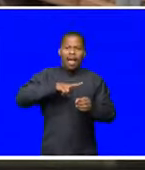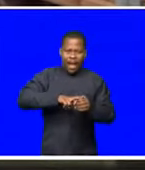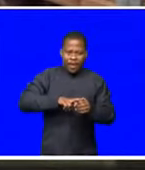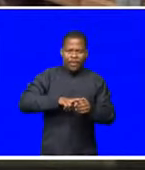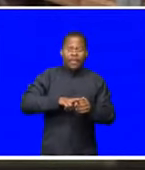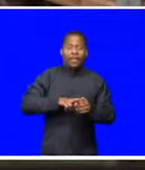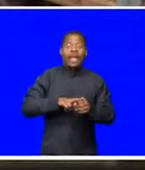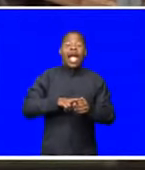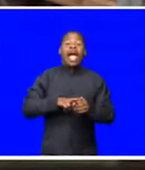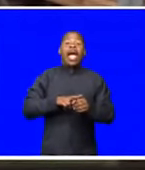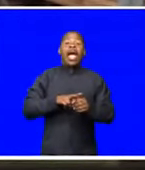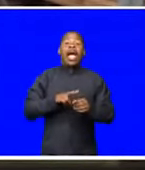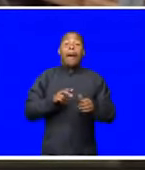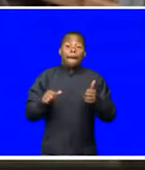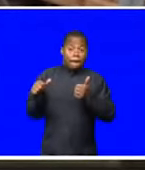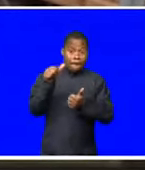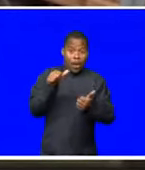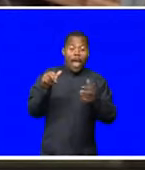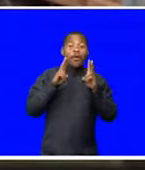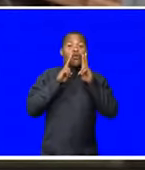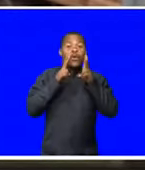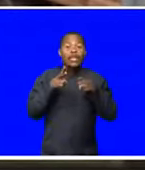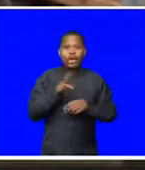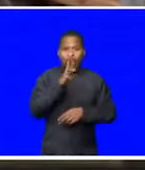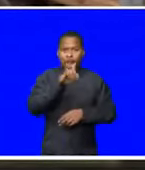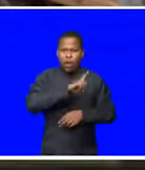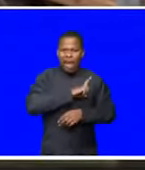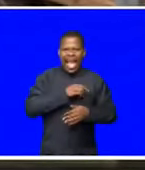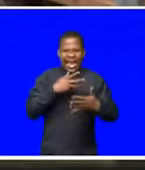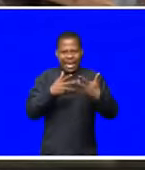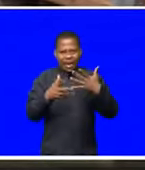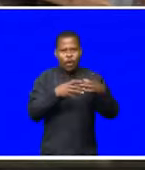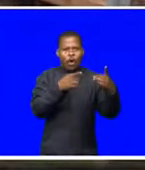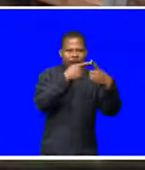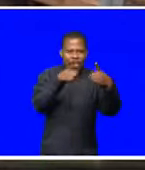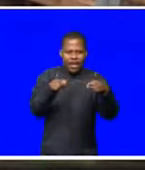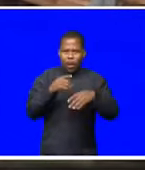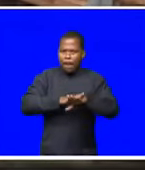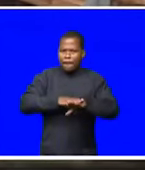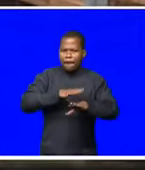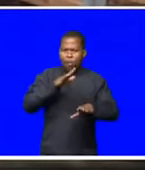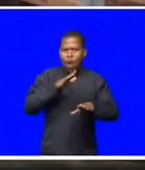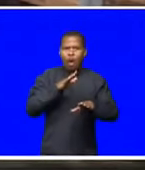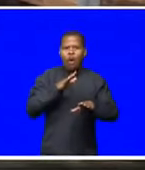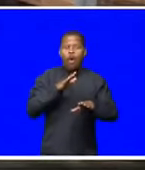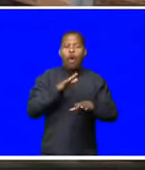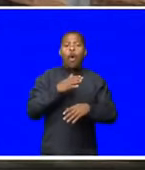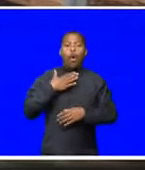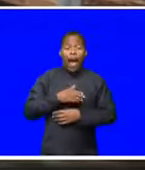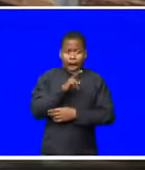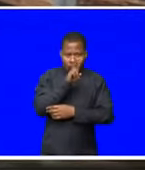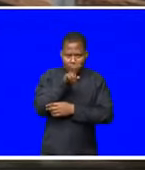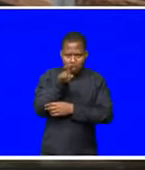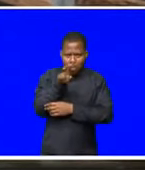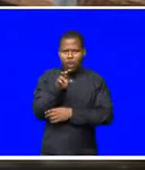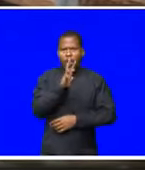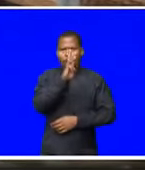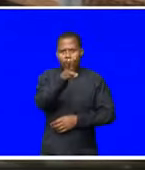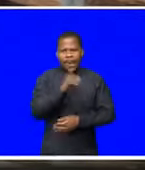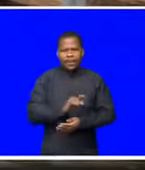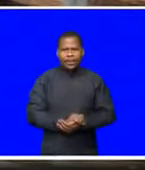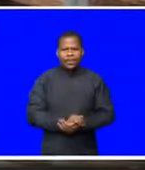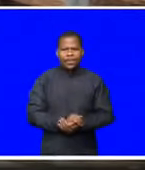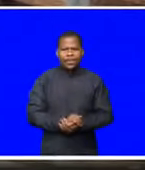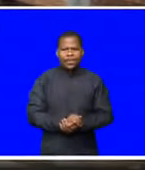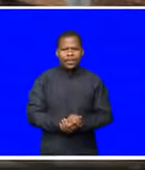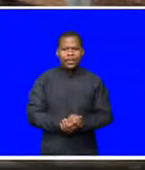country. Most of my time was spent in Manzini, and that was really cool to like get to talk to people and get to know them. And so I'll definitely